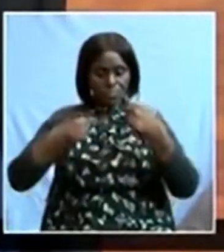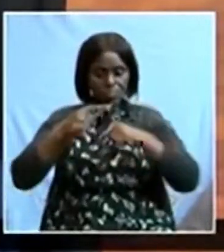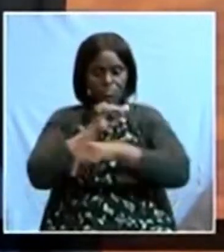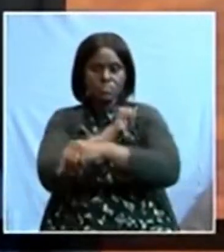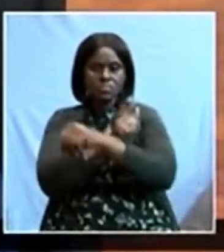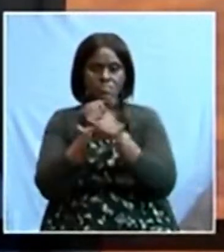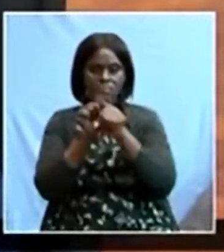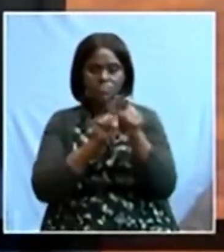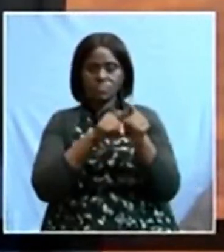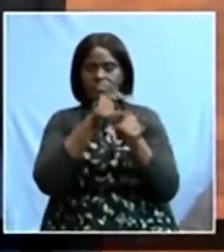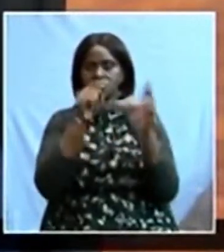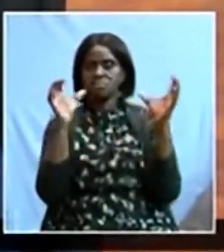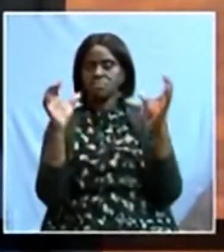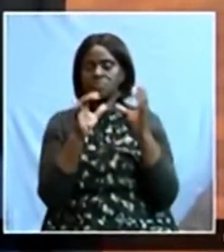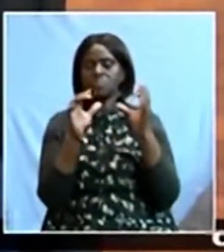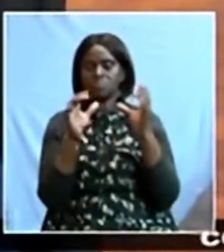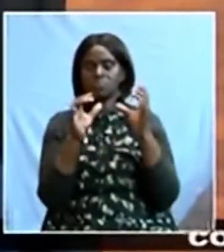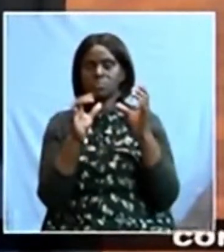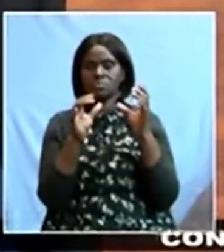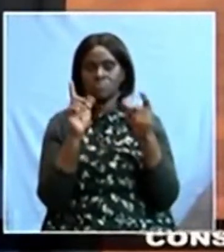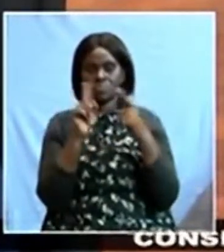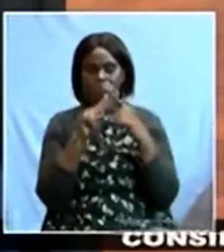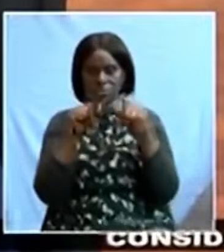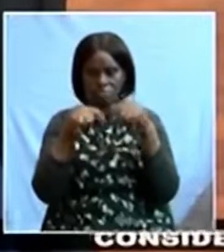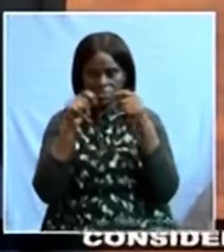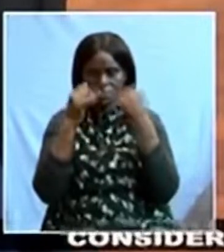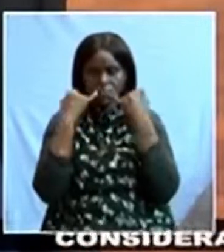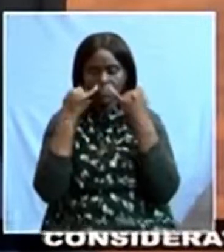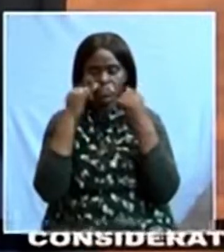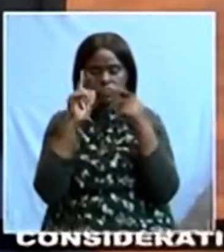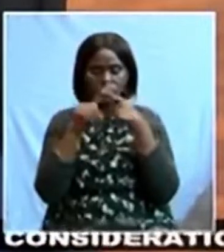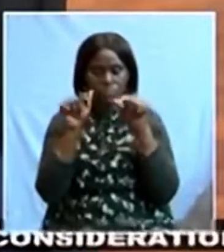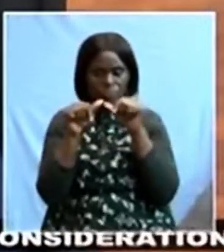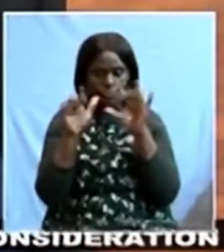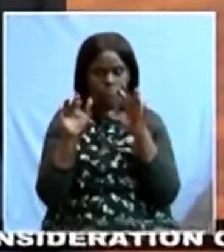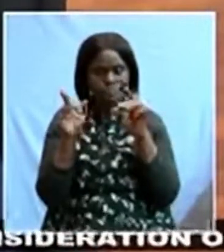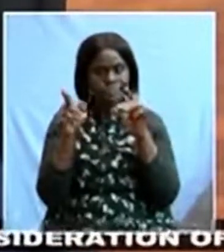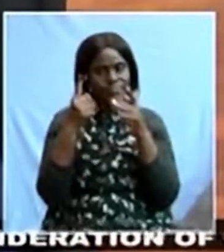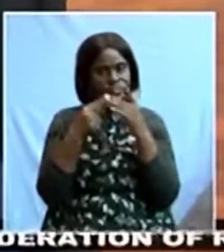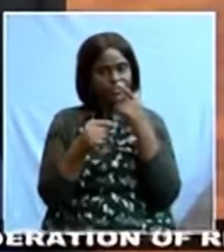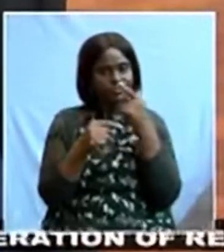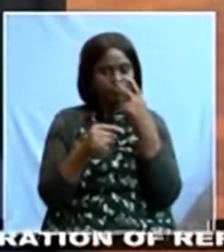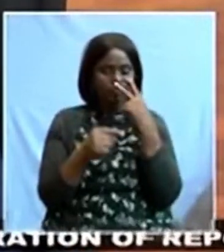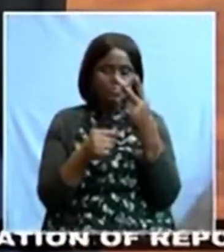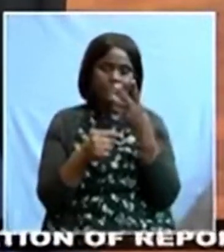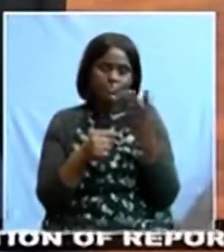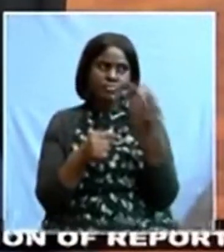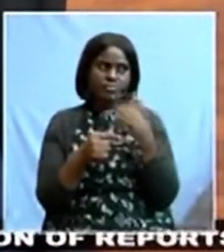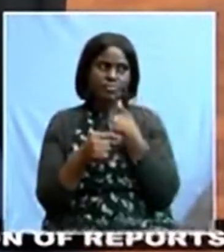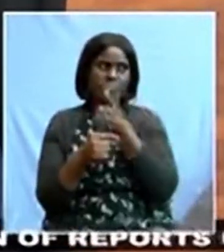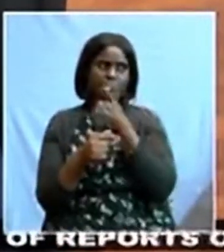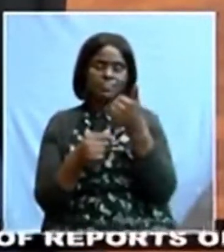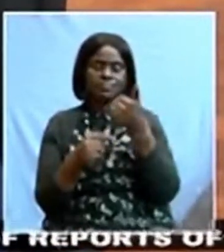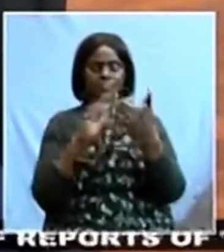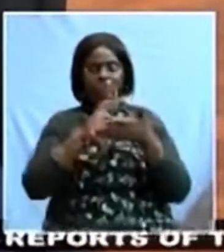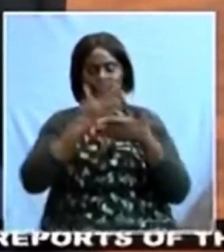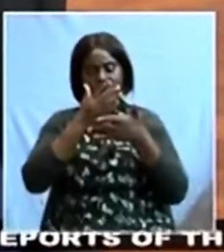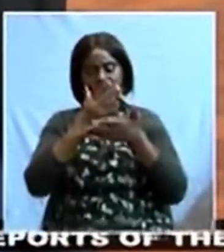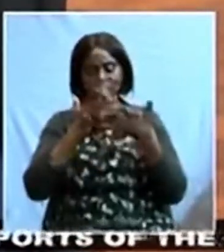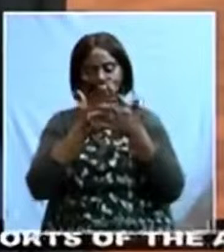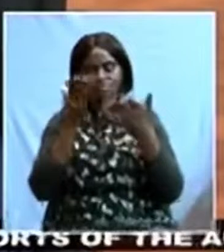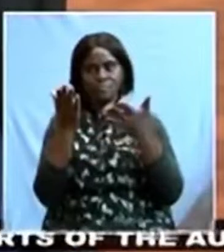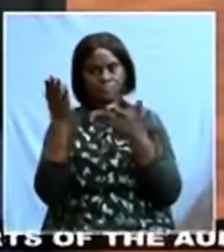authority, as a council, to give the information to the auditors that, look, the other laptop is somewhere